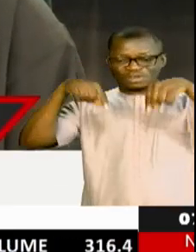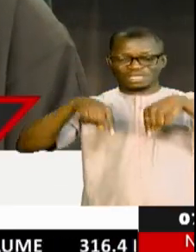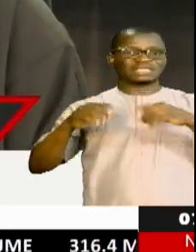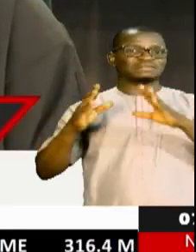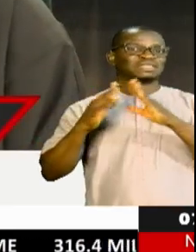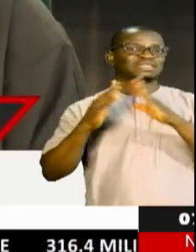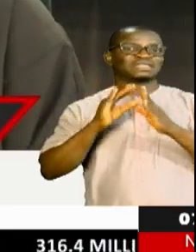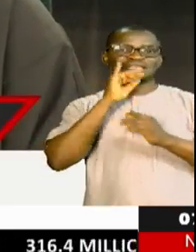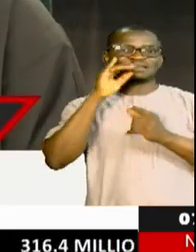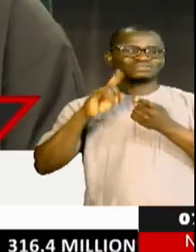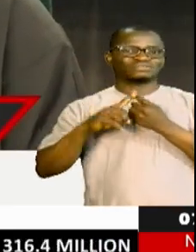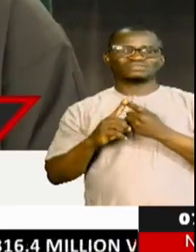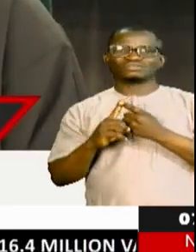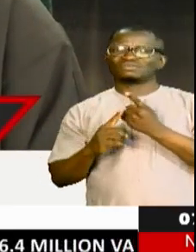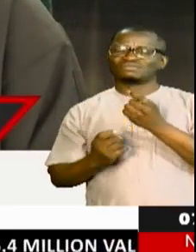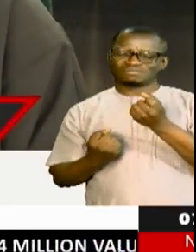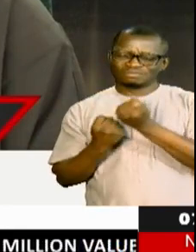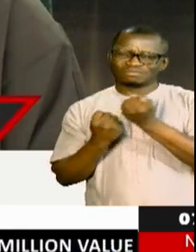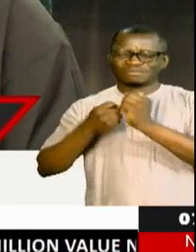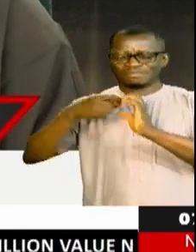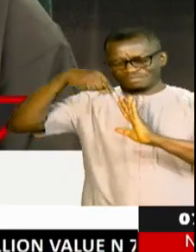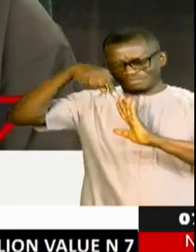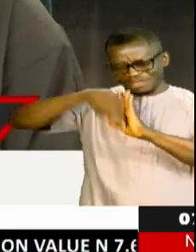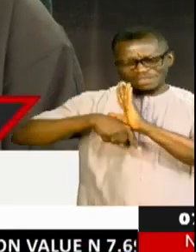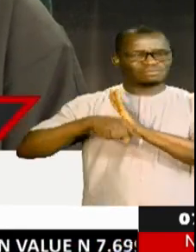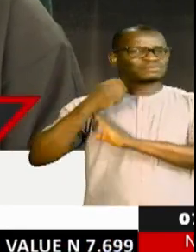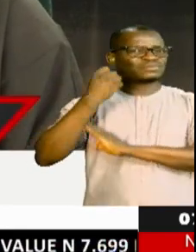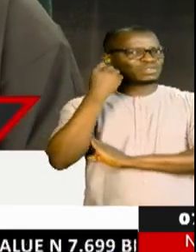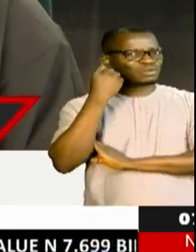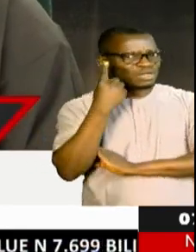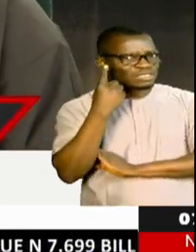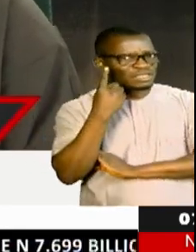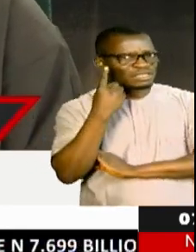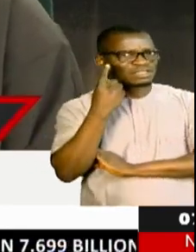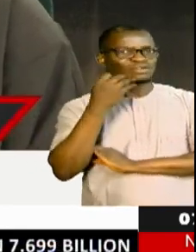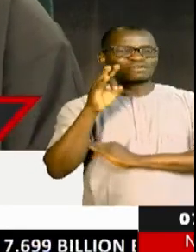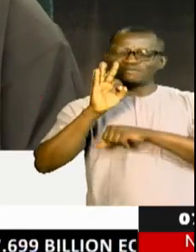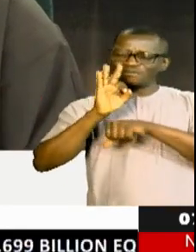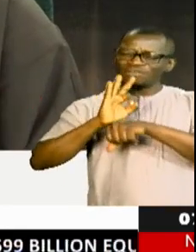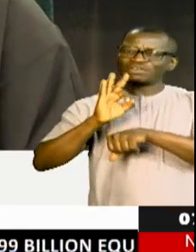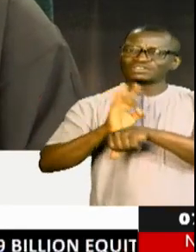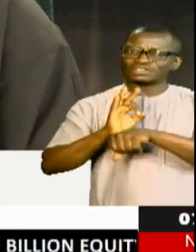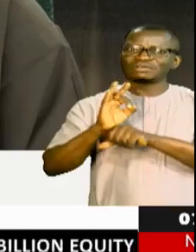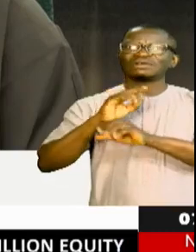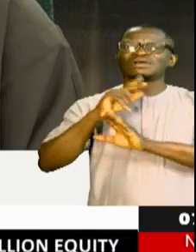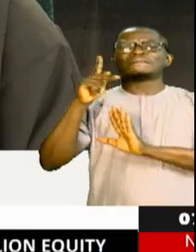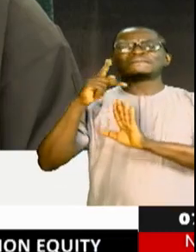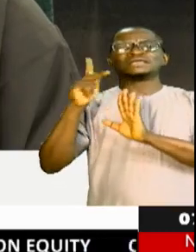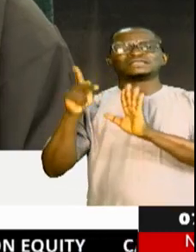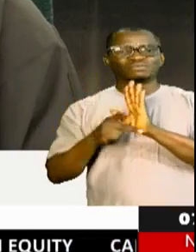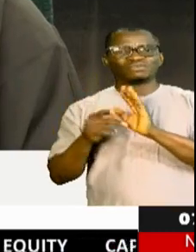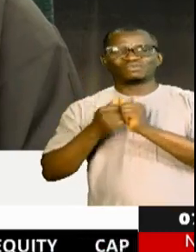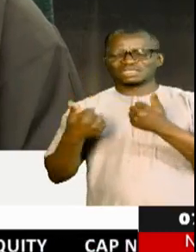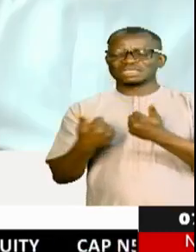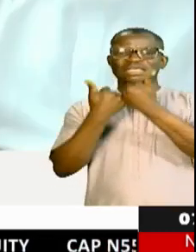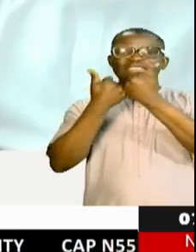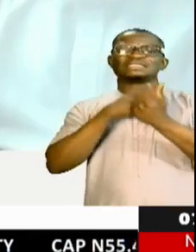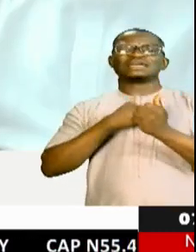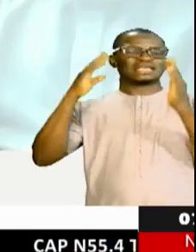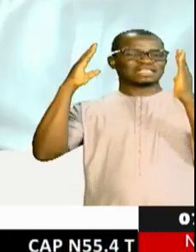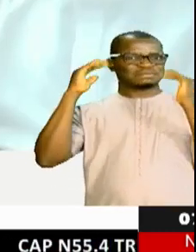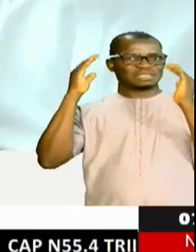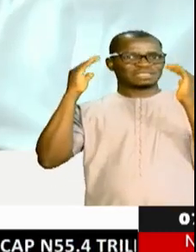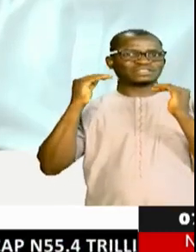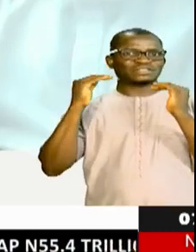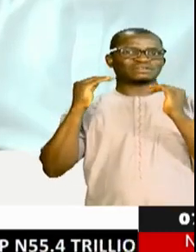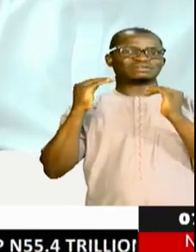a deep understanding of the operational principles challenges and expectations that define